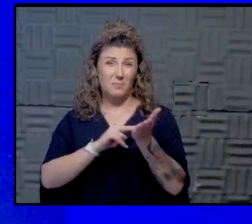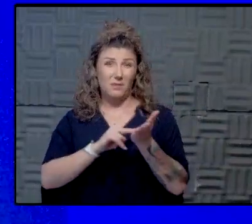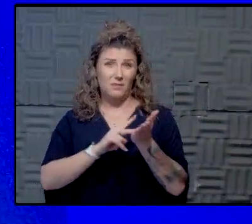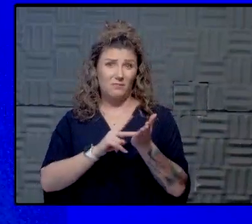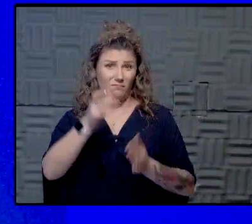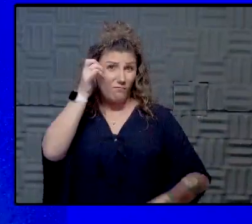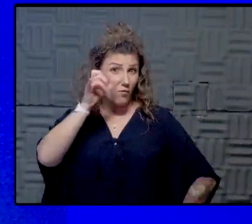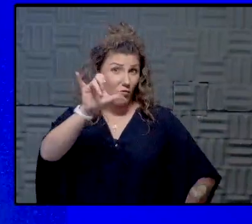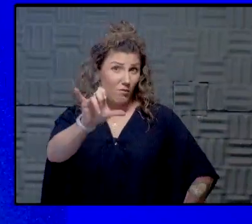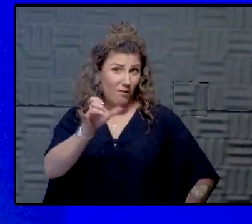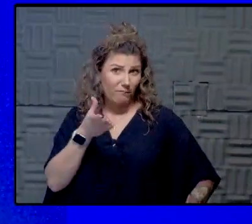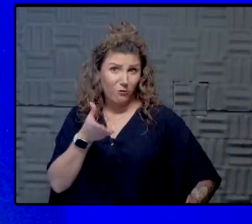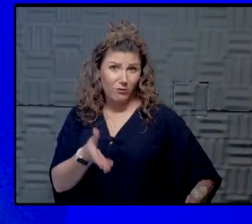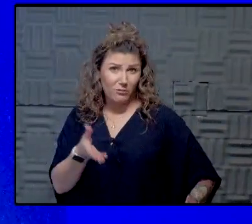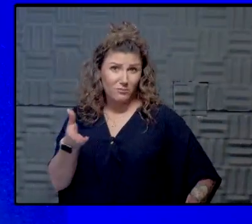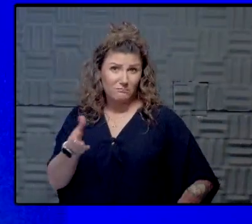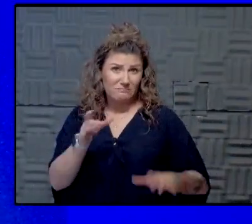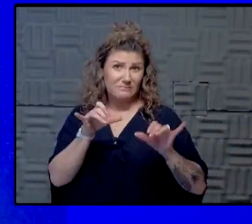forever?